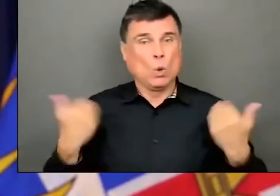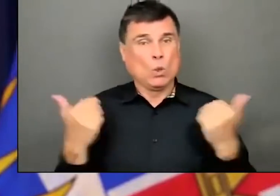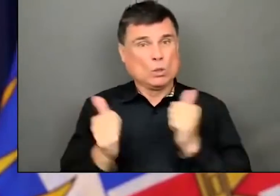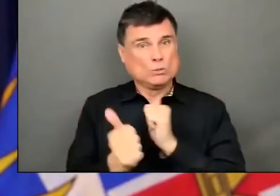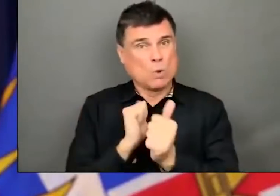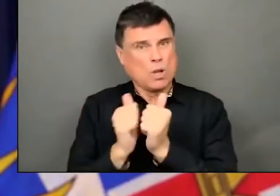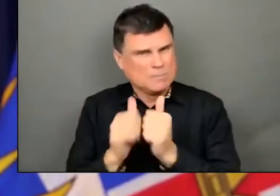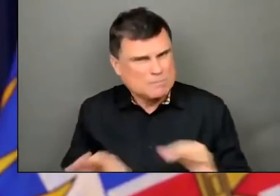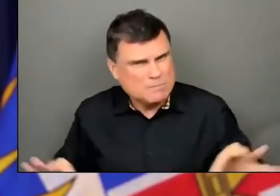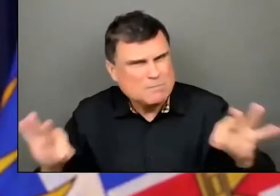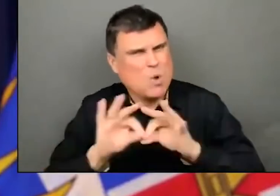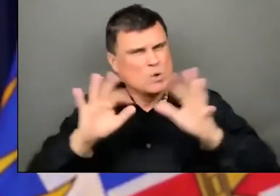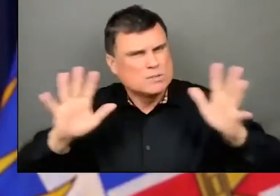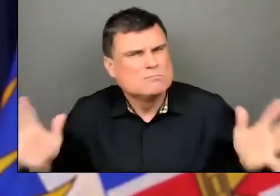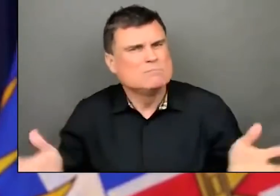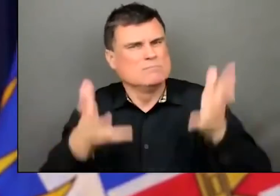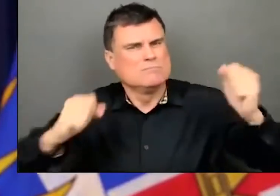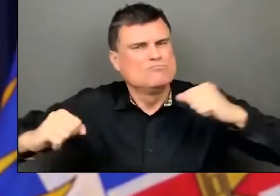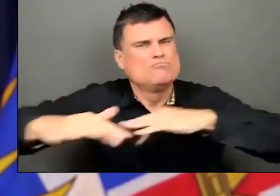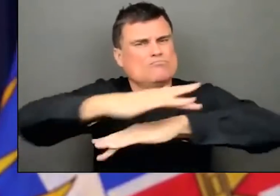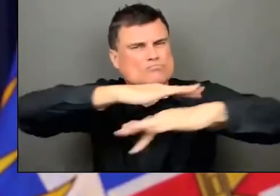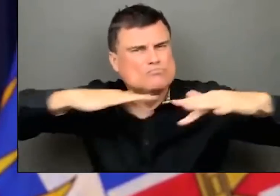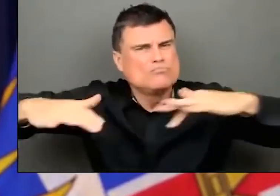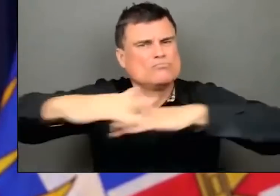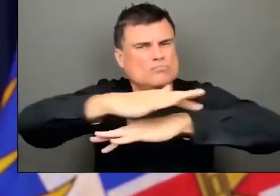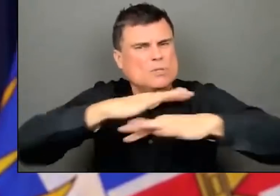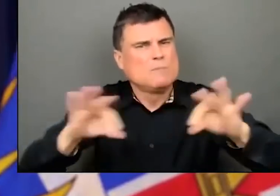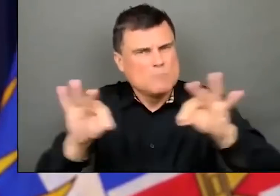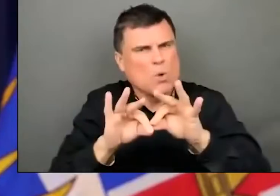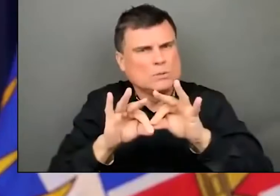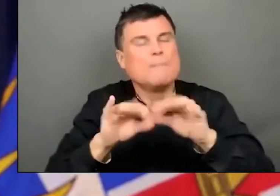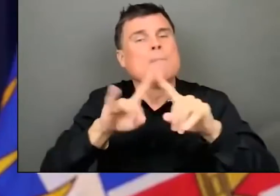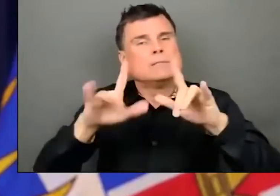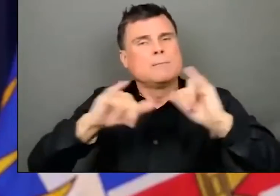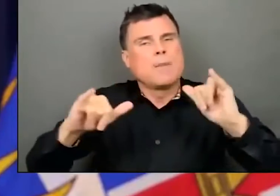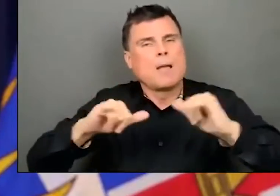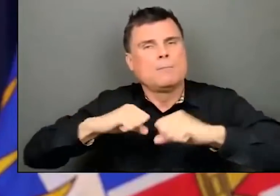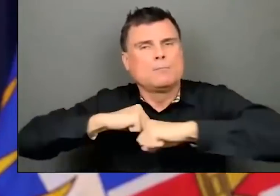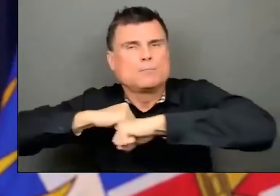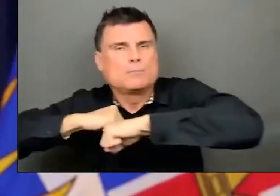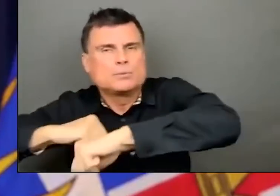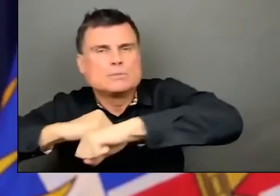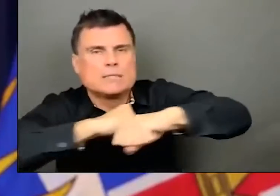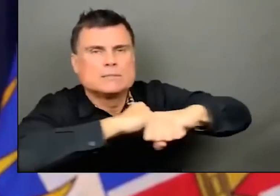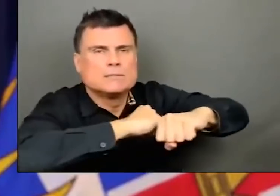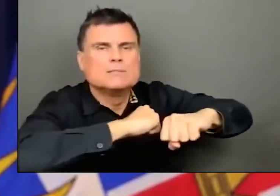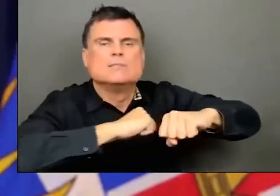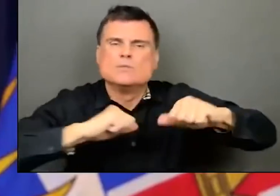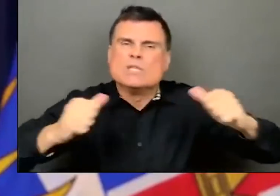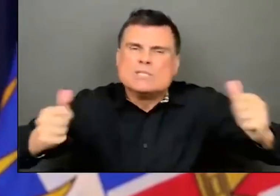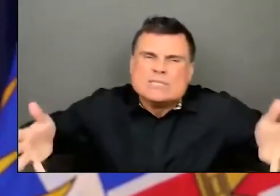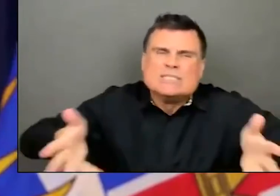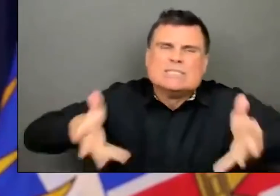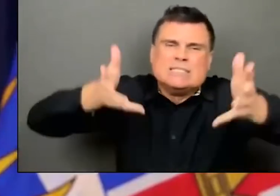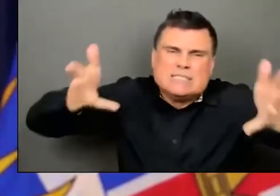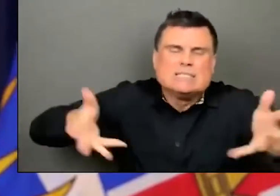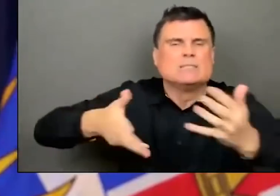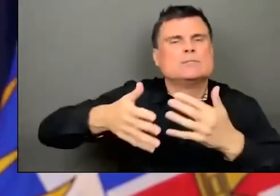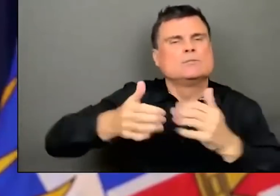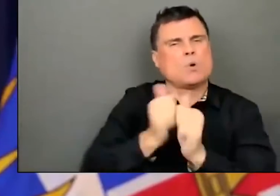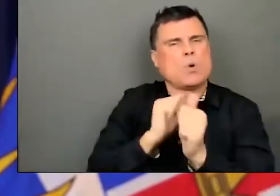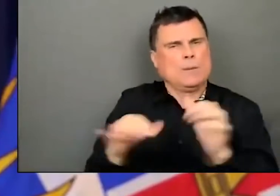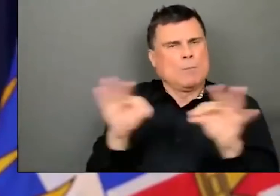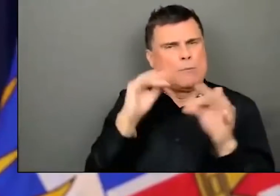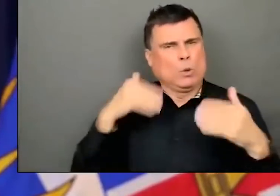we're minimizing the barriers around youth sports. And initially, we knew that most coaches and volunteers were vaccinated,